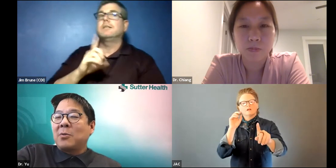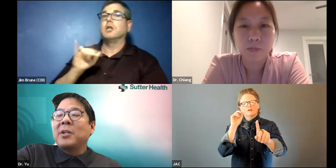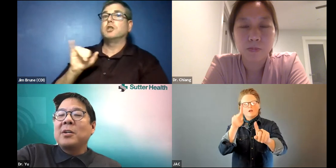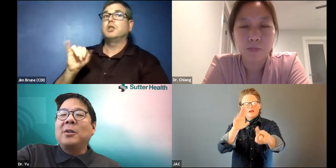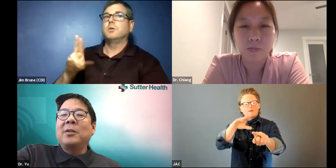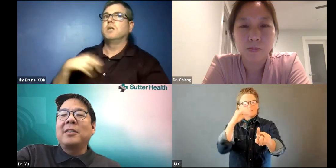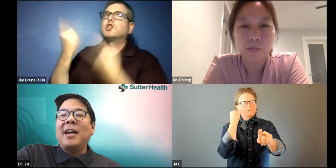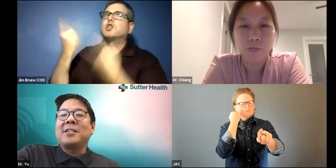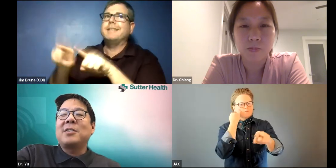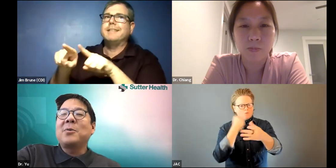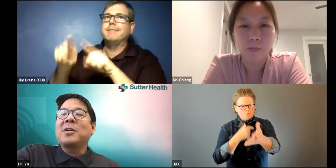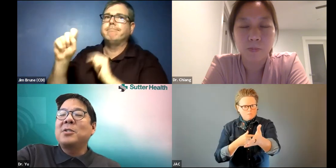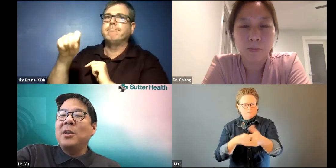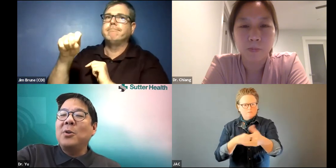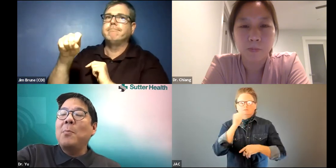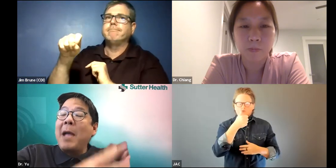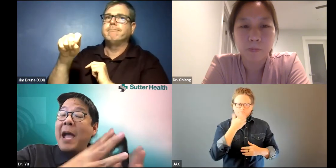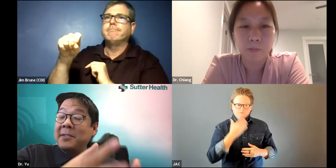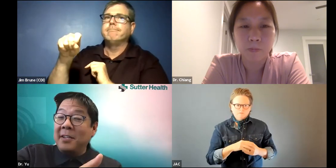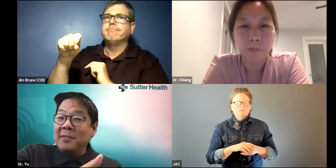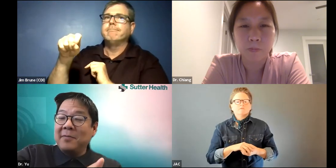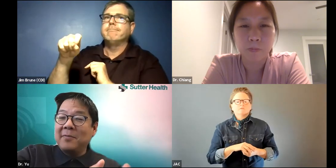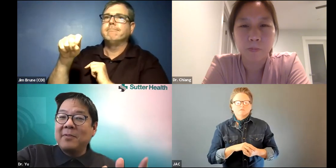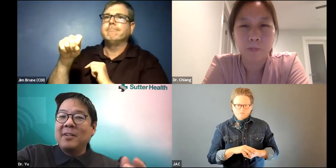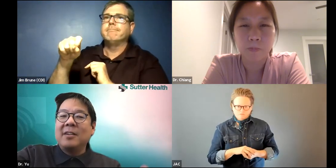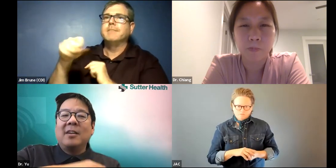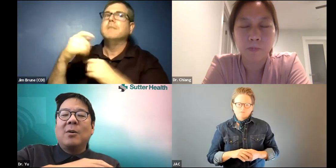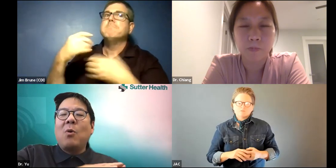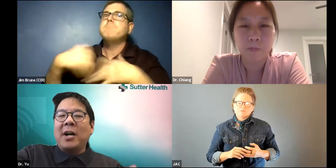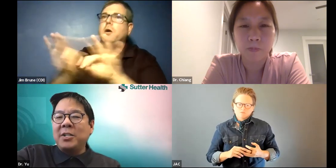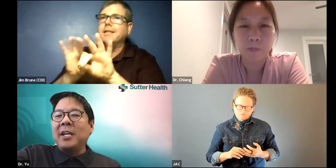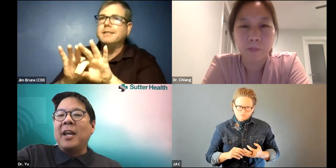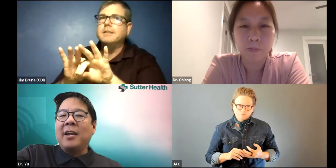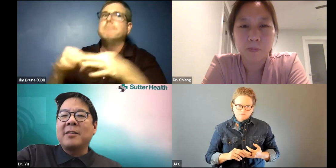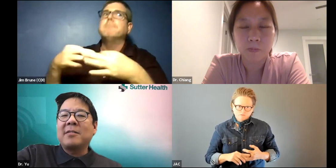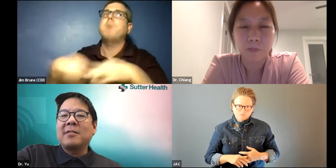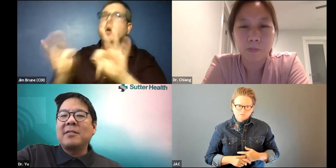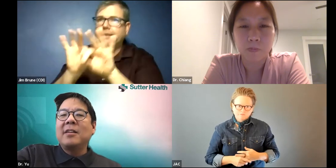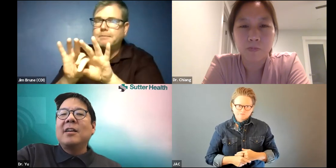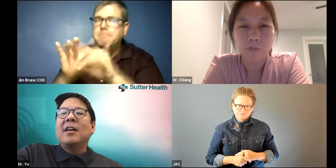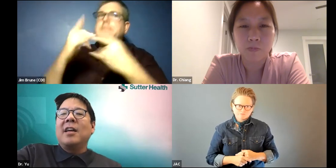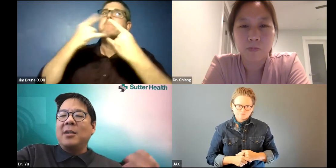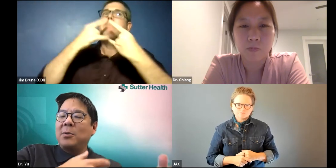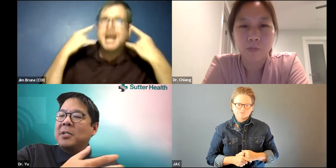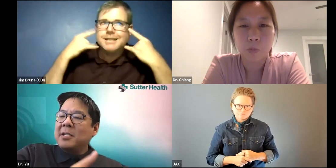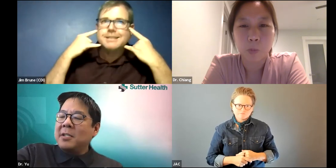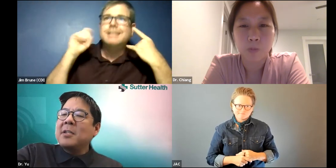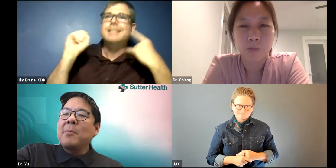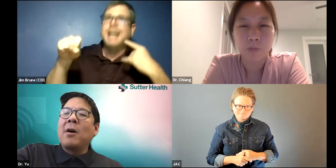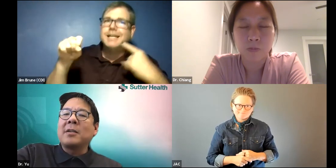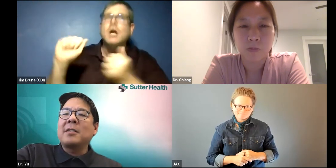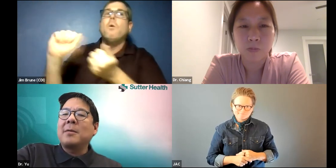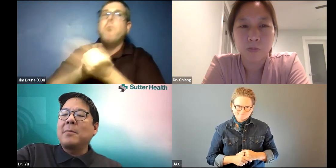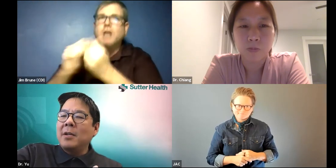It's critical that you continue masking, washing hands, and do the